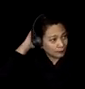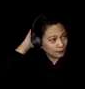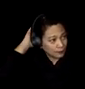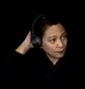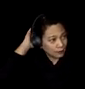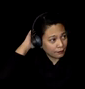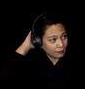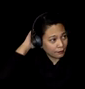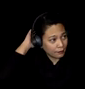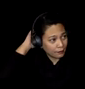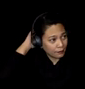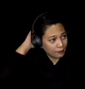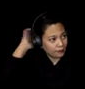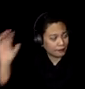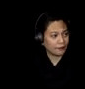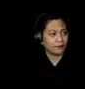music.